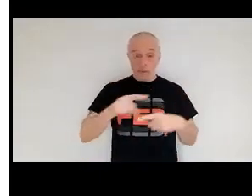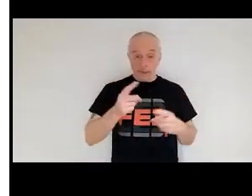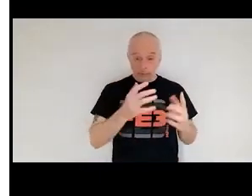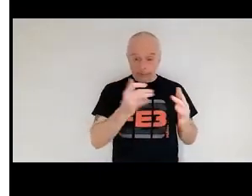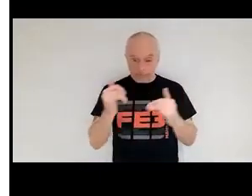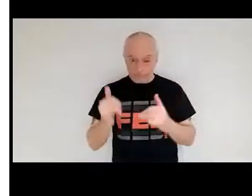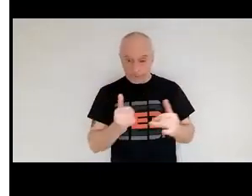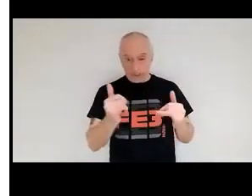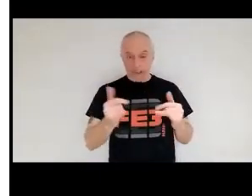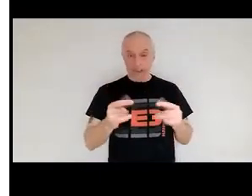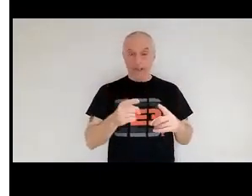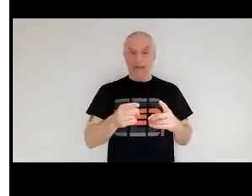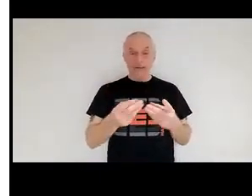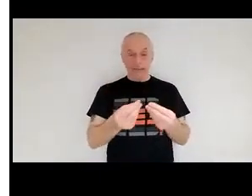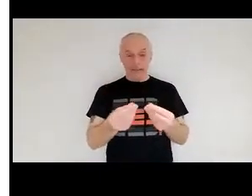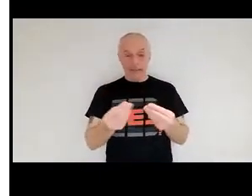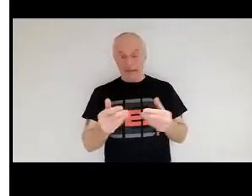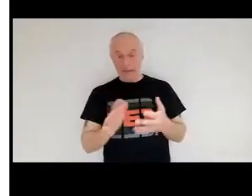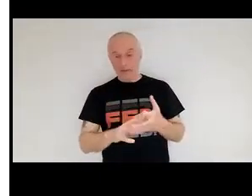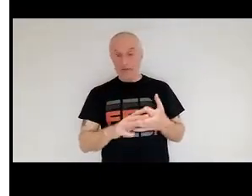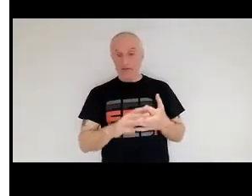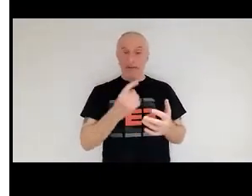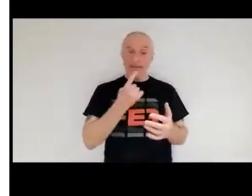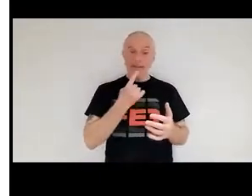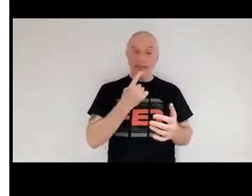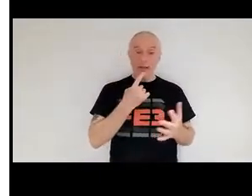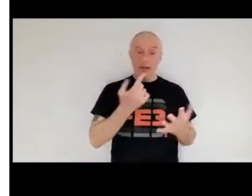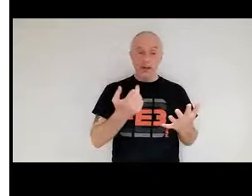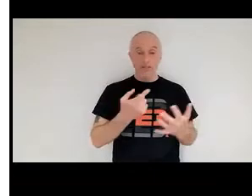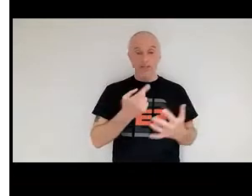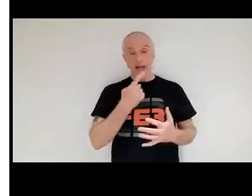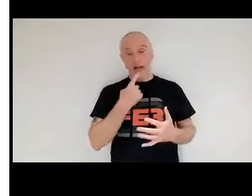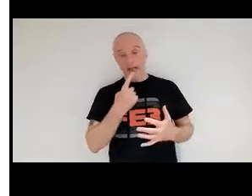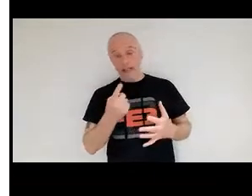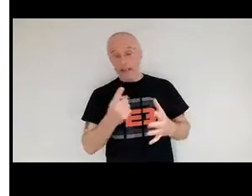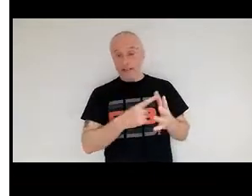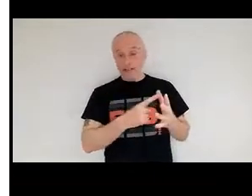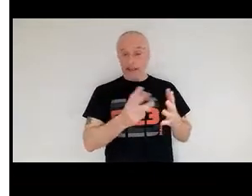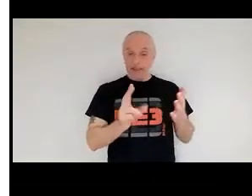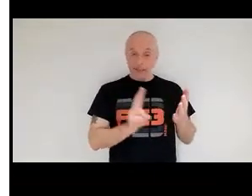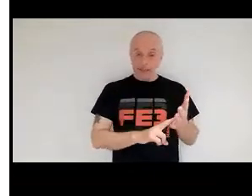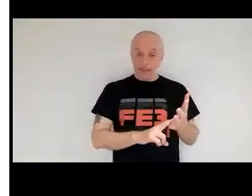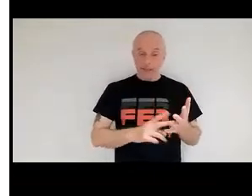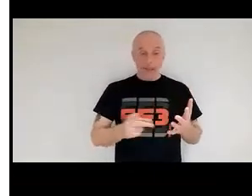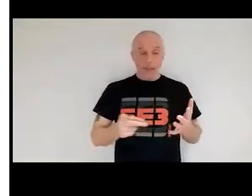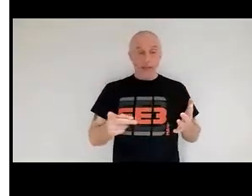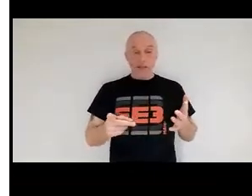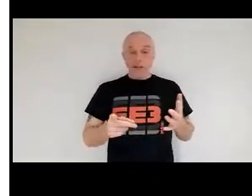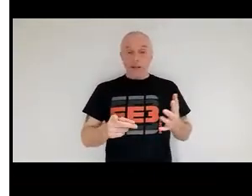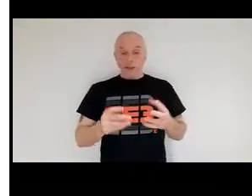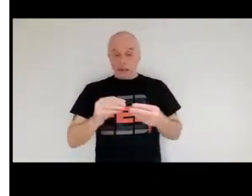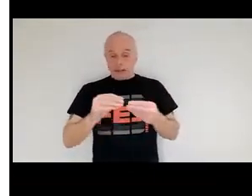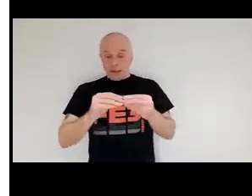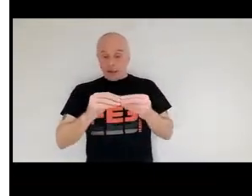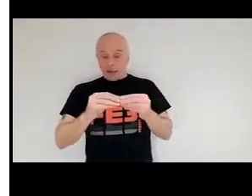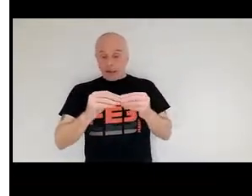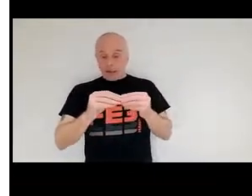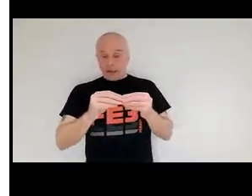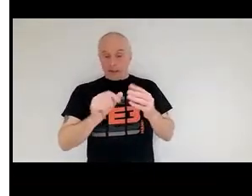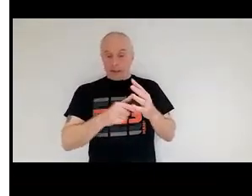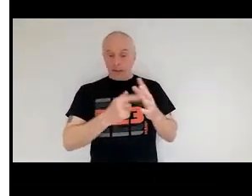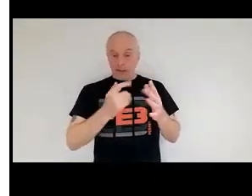this system, so steels, irons, aluminiums, elastomers, brass, etc., and built a